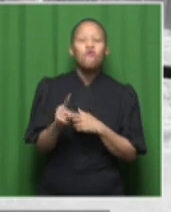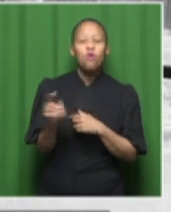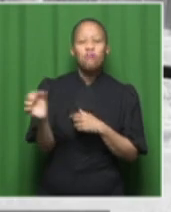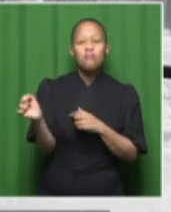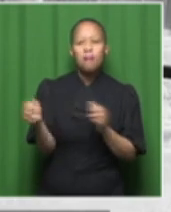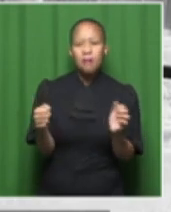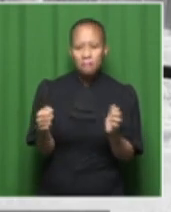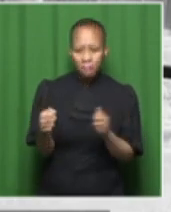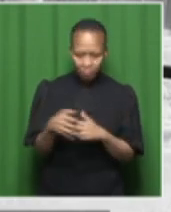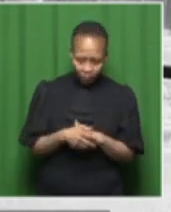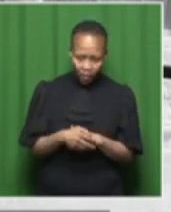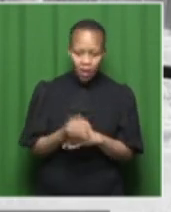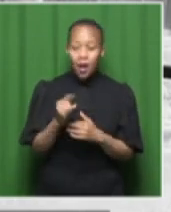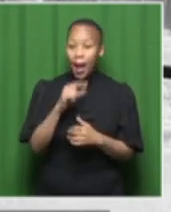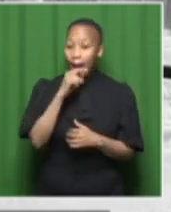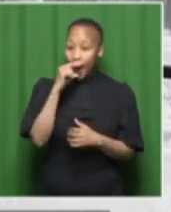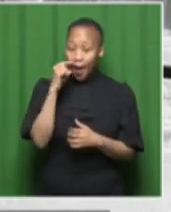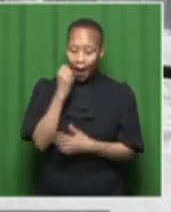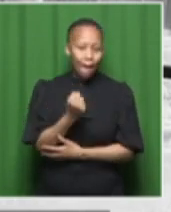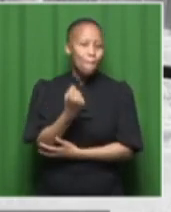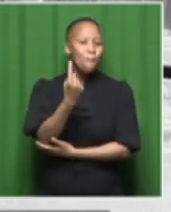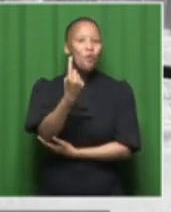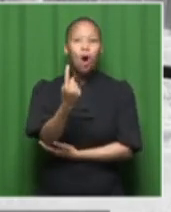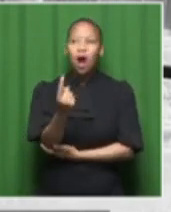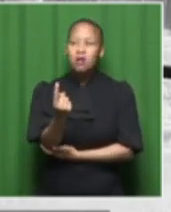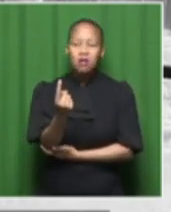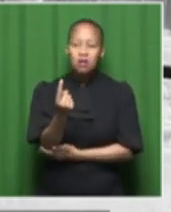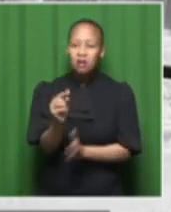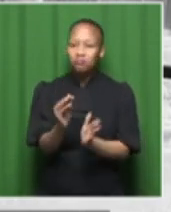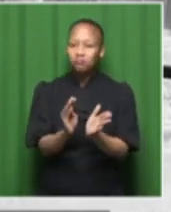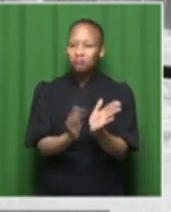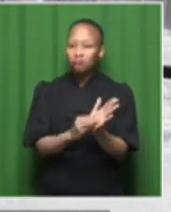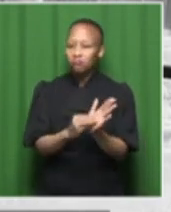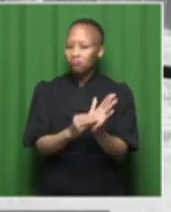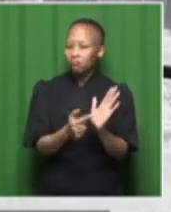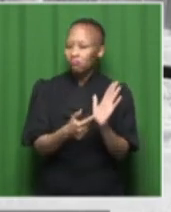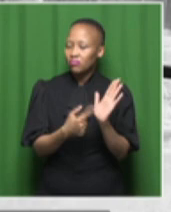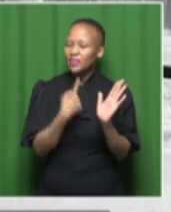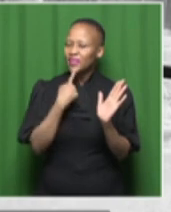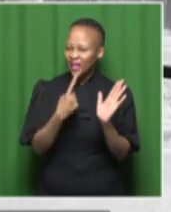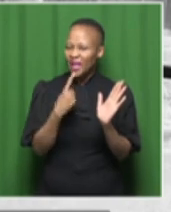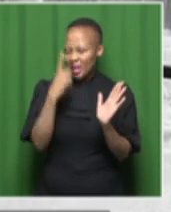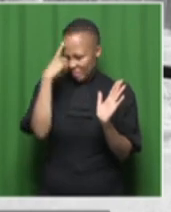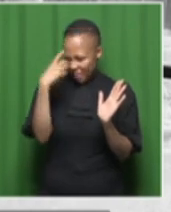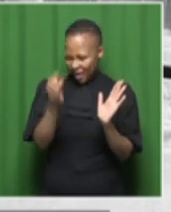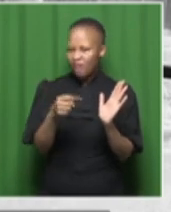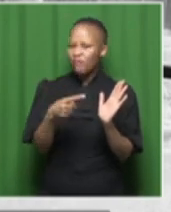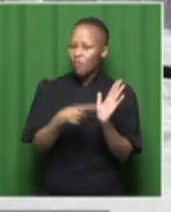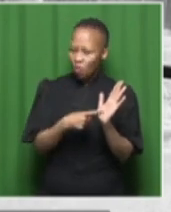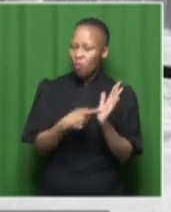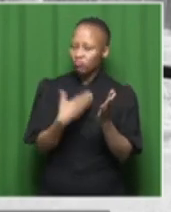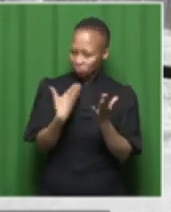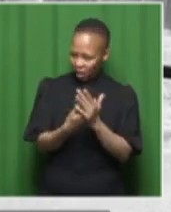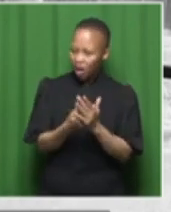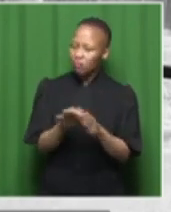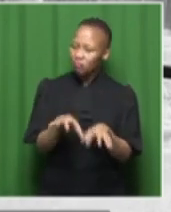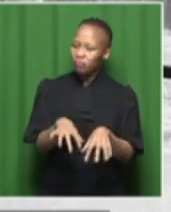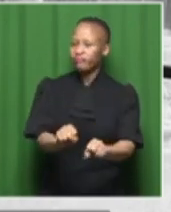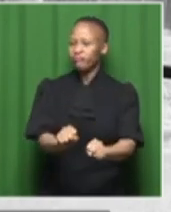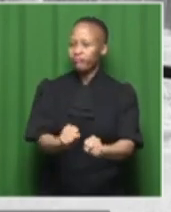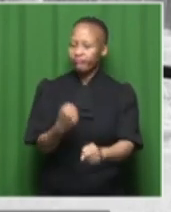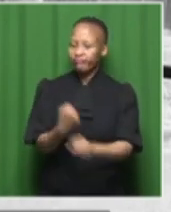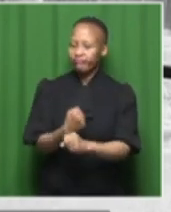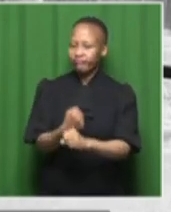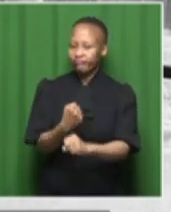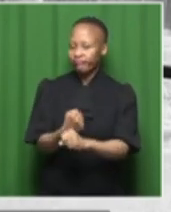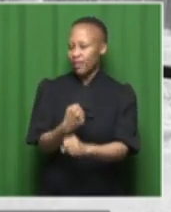fact that they put forward one name, they have faith in this one individual that they believe this individual is right to take the organization forward. I think